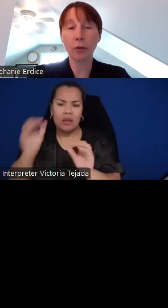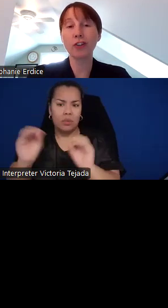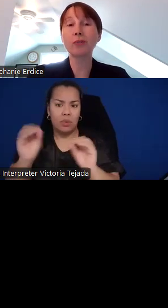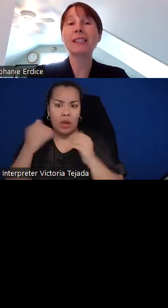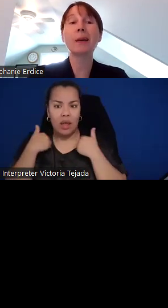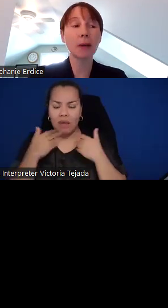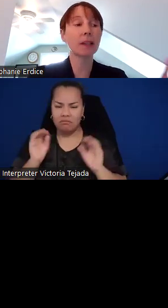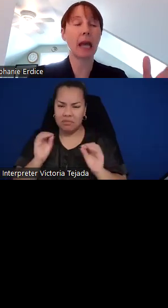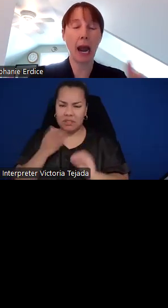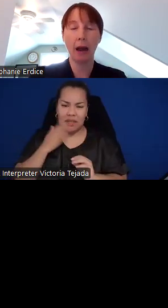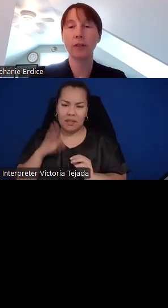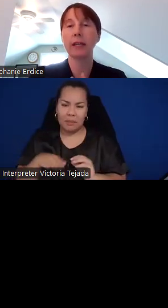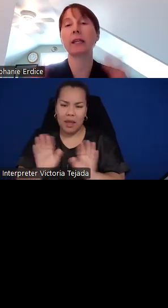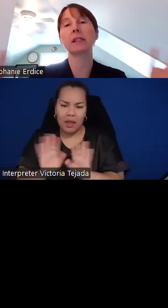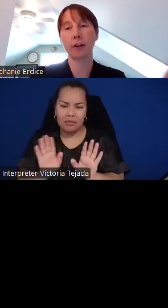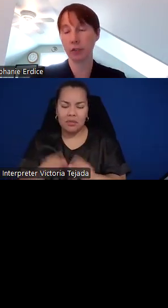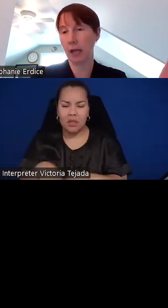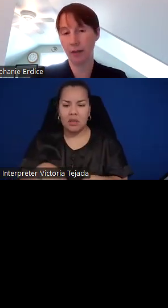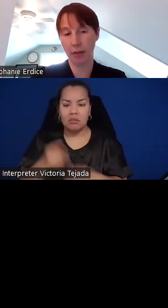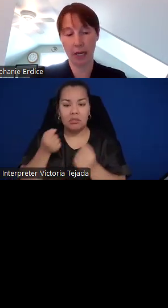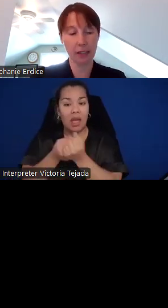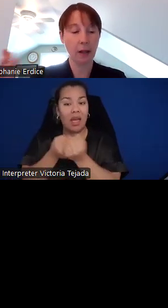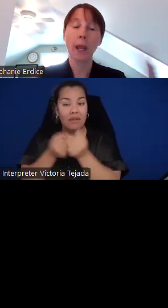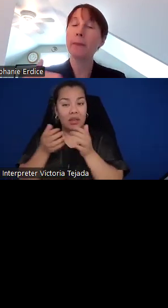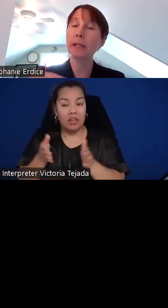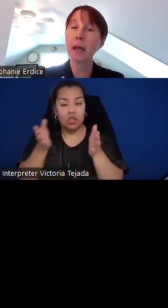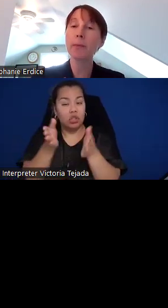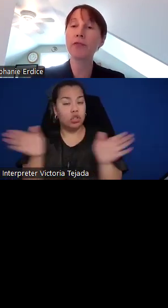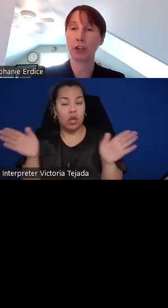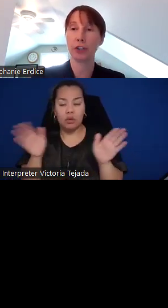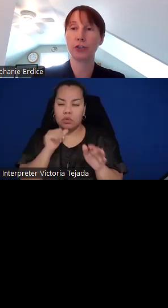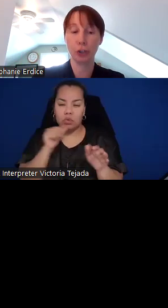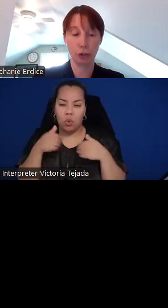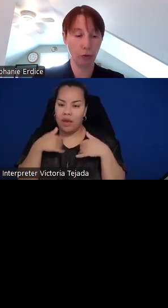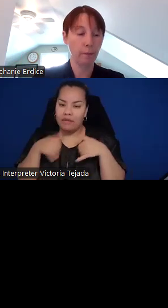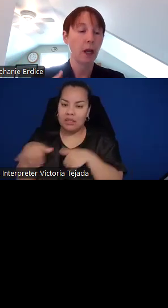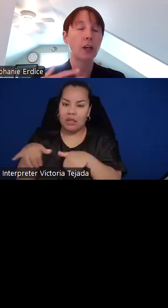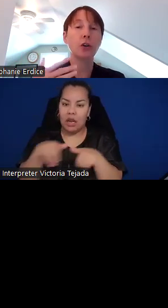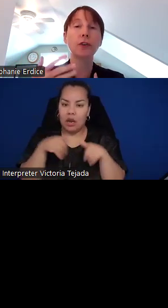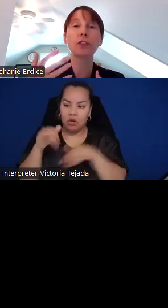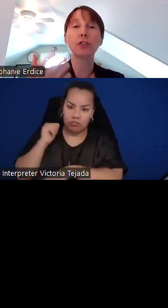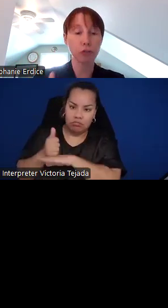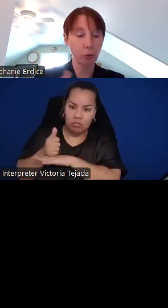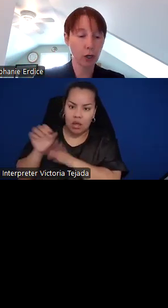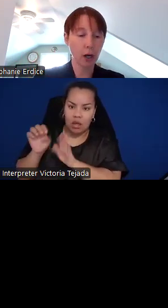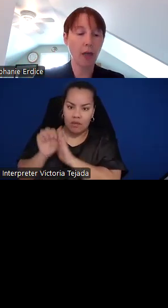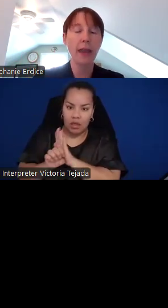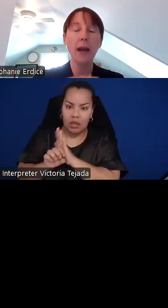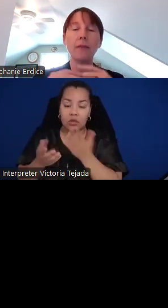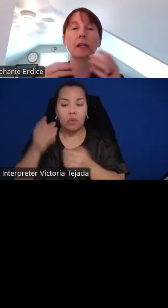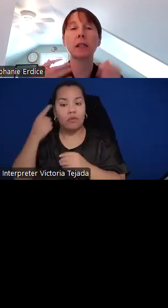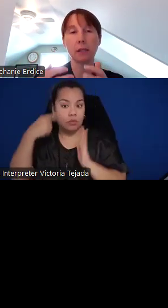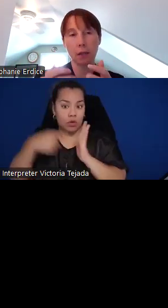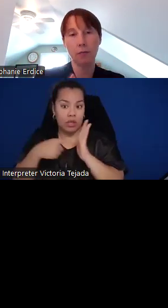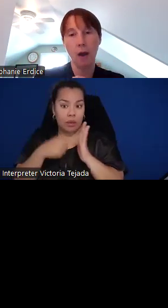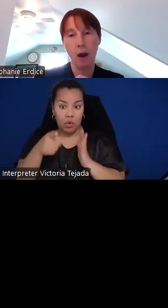in general don't typically have like a standard set of ethics, but some professions do. So if you're a social worker, they